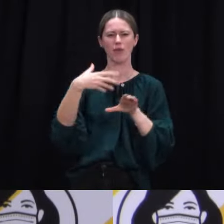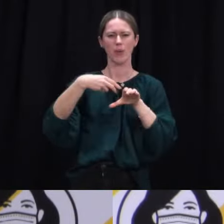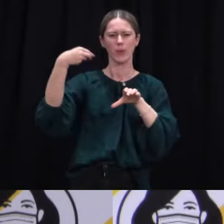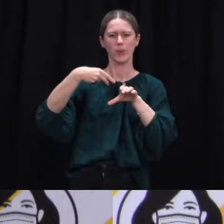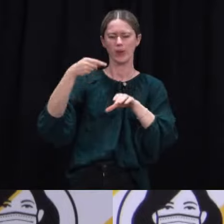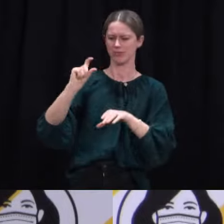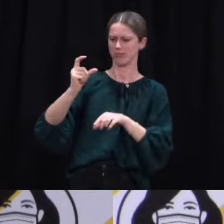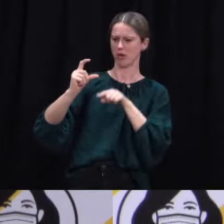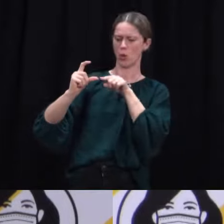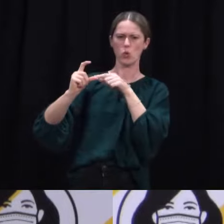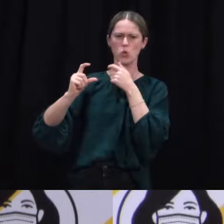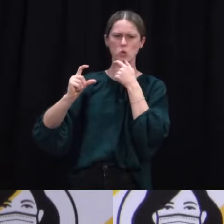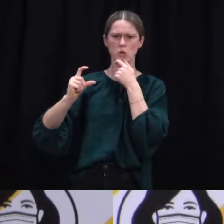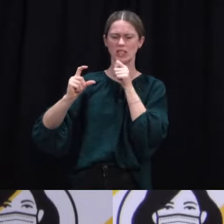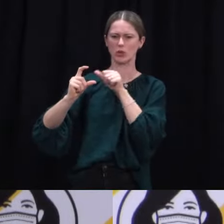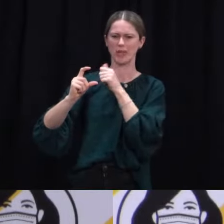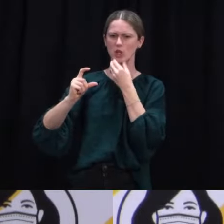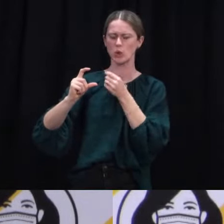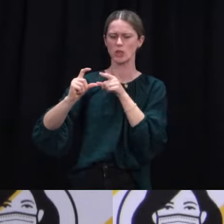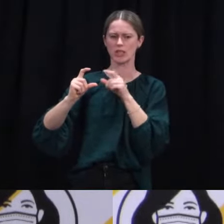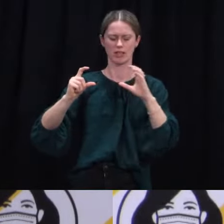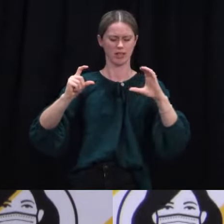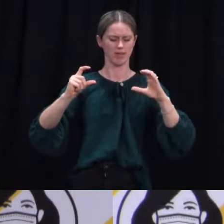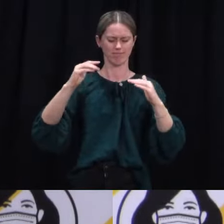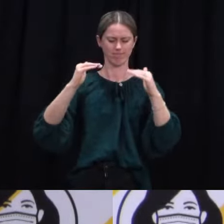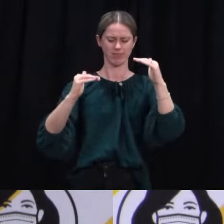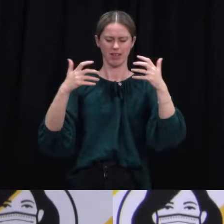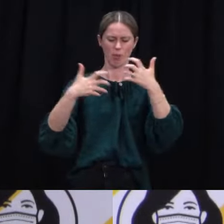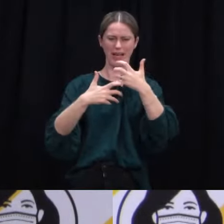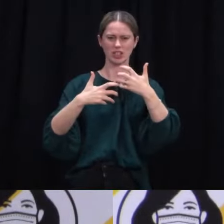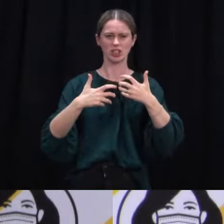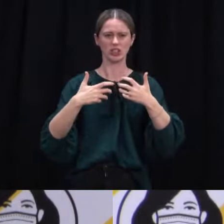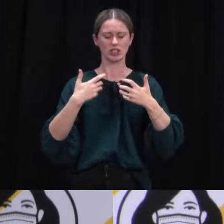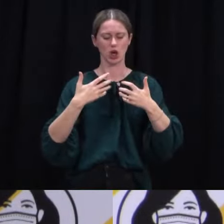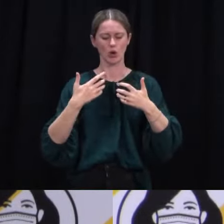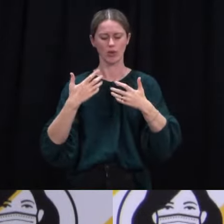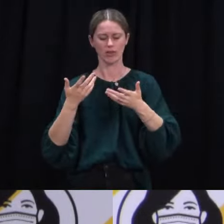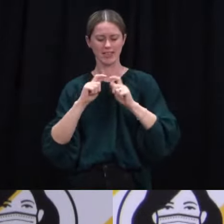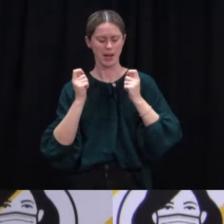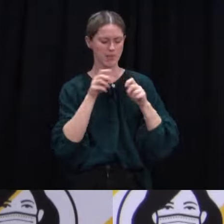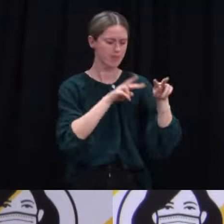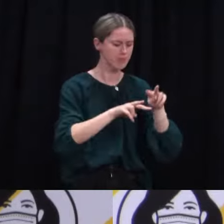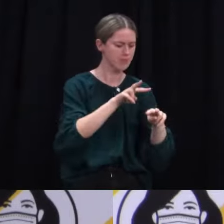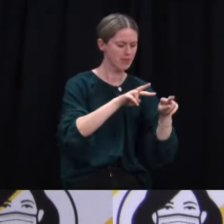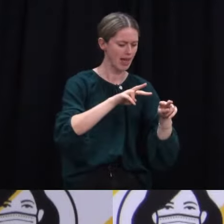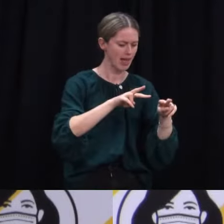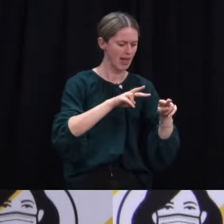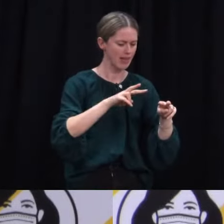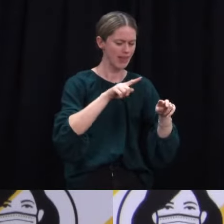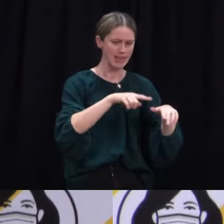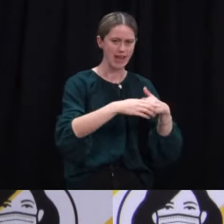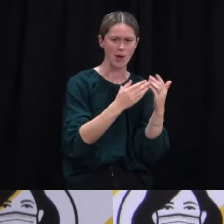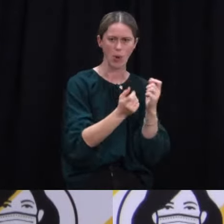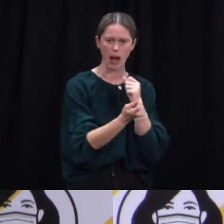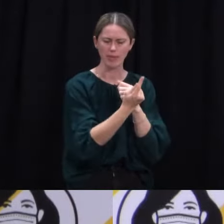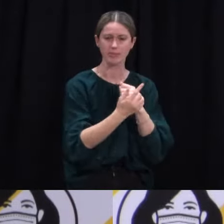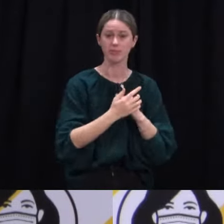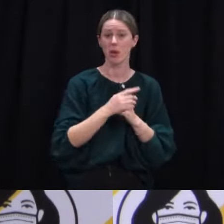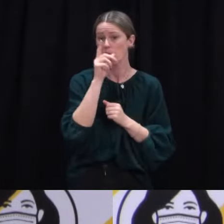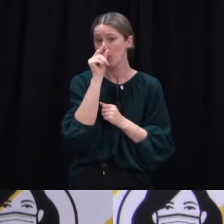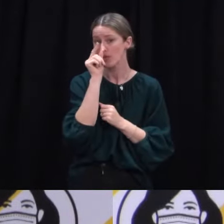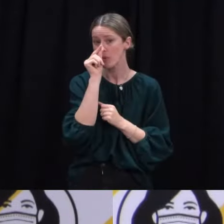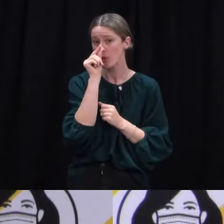was unexpected, and so hence the team has gone back and looked at the record keeping around dose administration. One of the things that could have